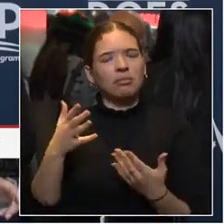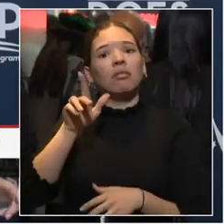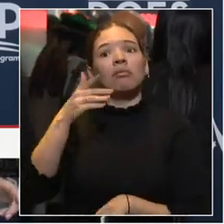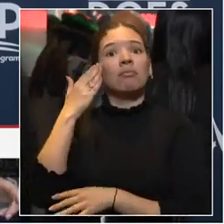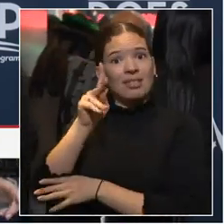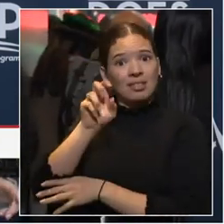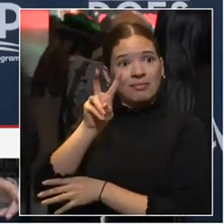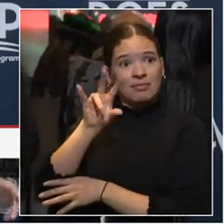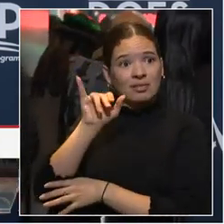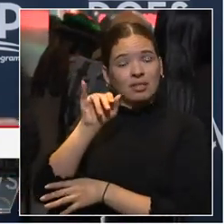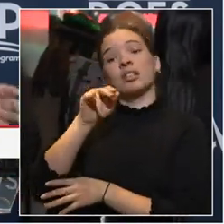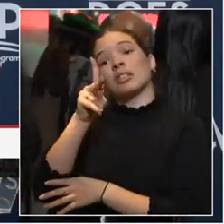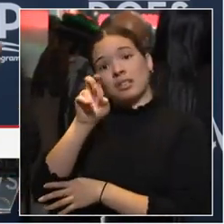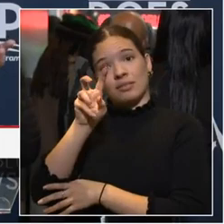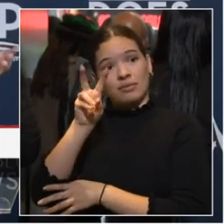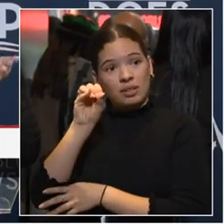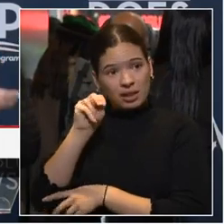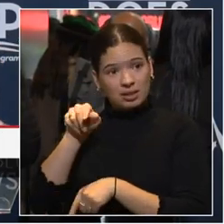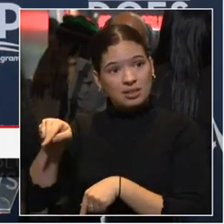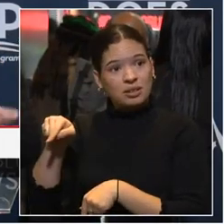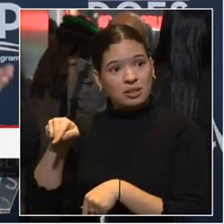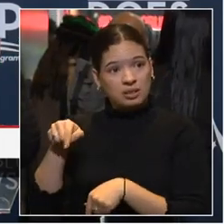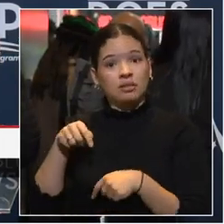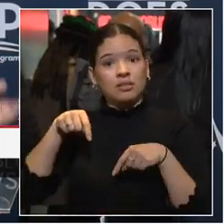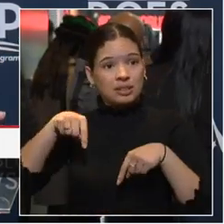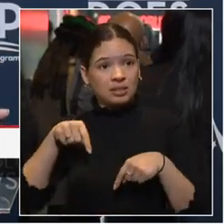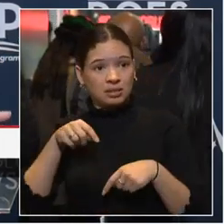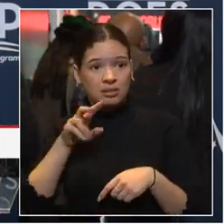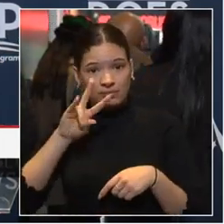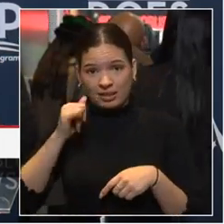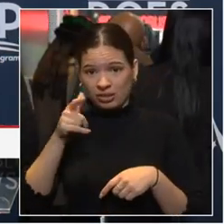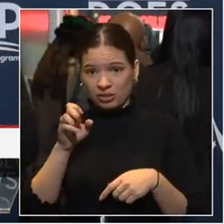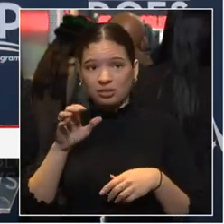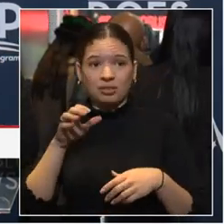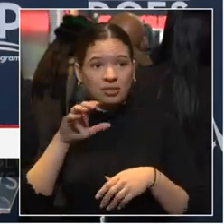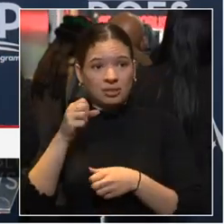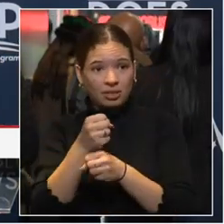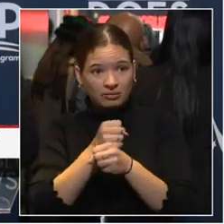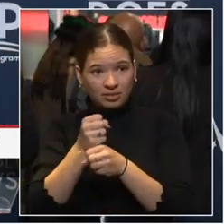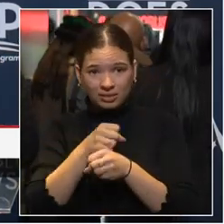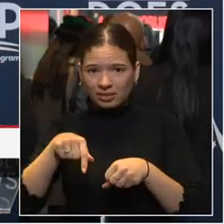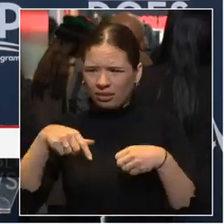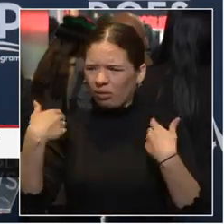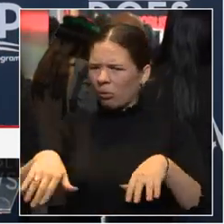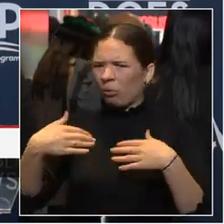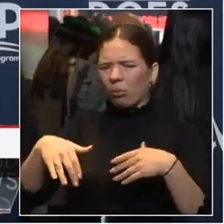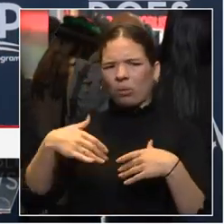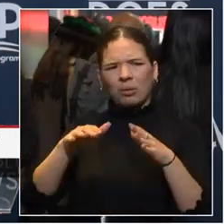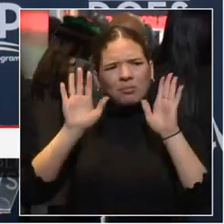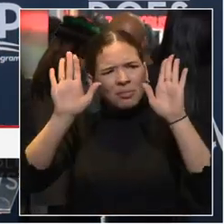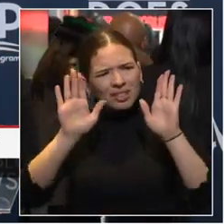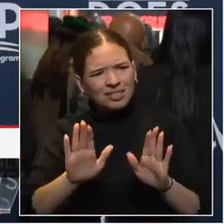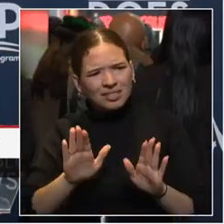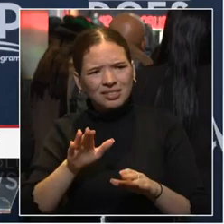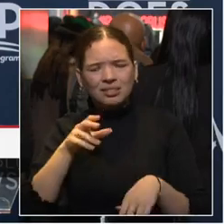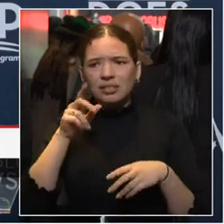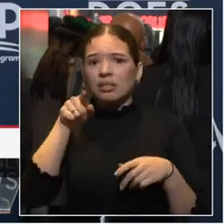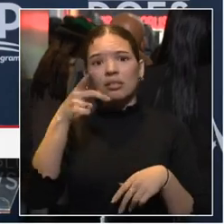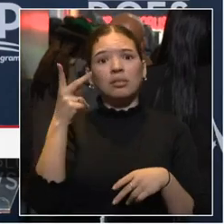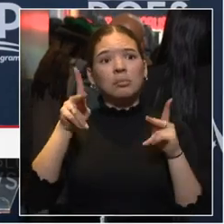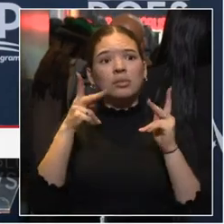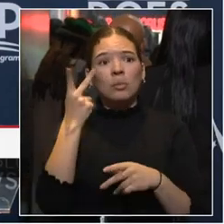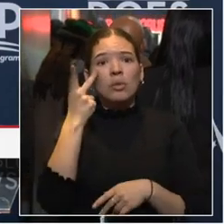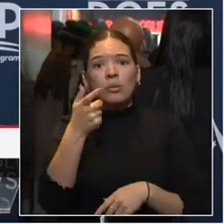Cafe for lending us this amazing space. For the people who are watching at home, if you haven't been